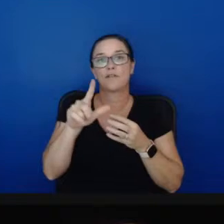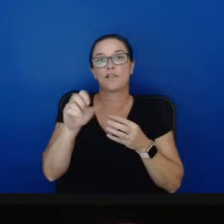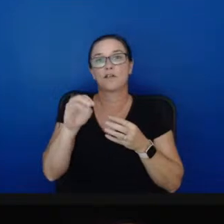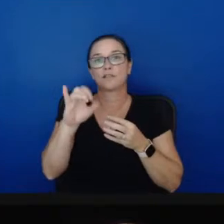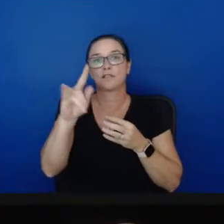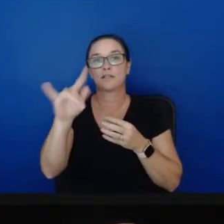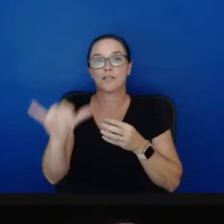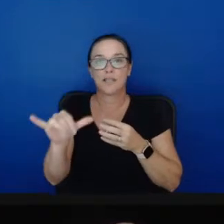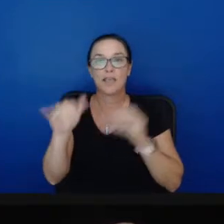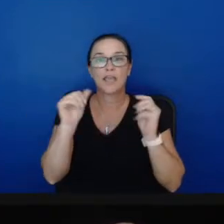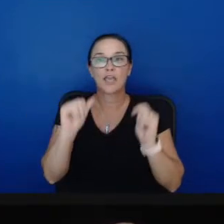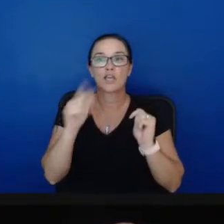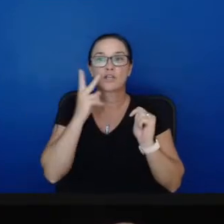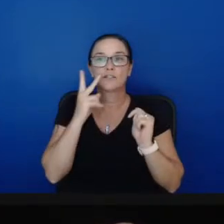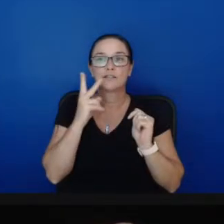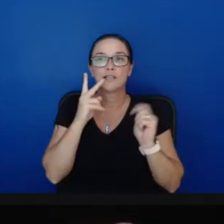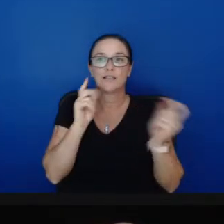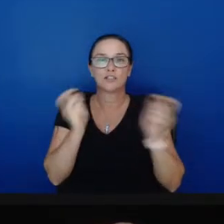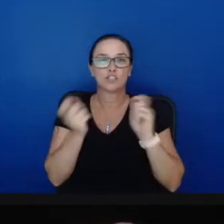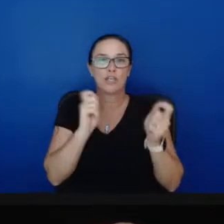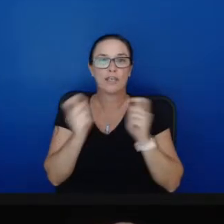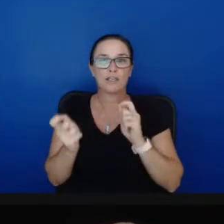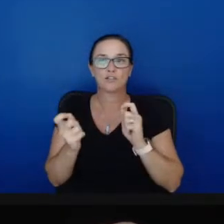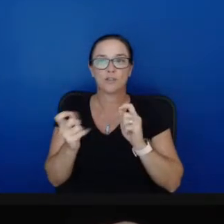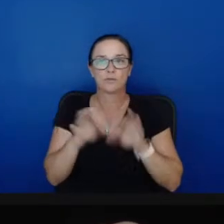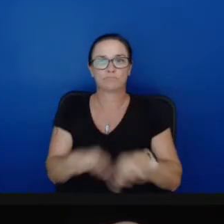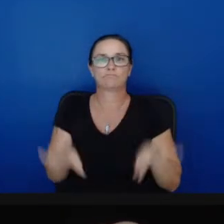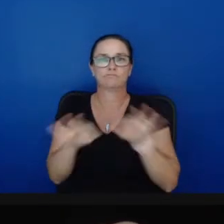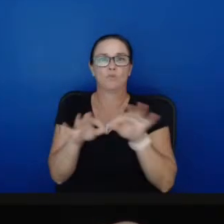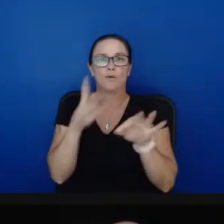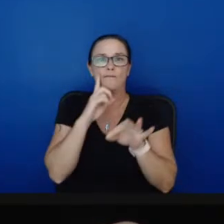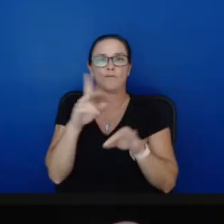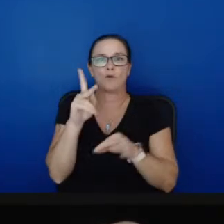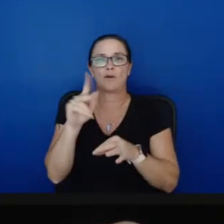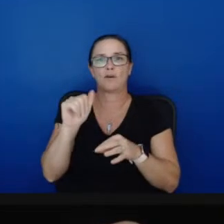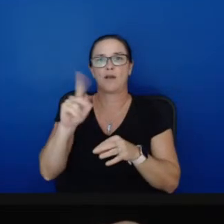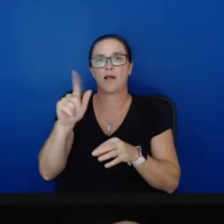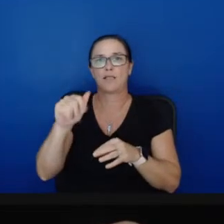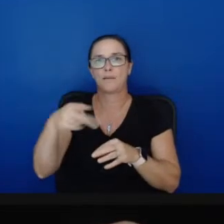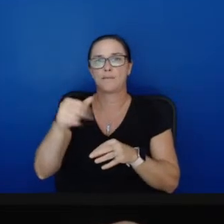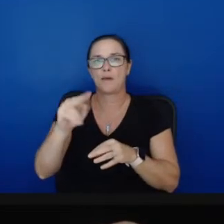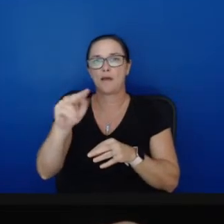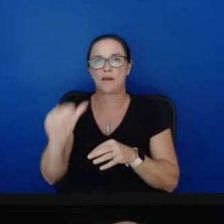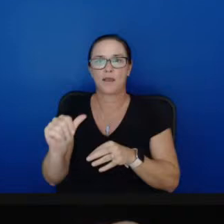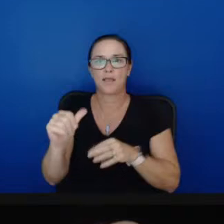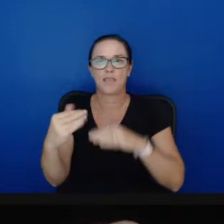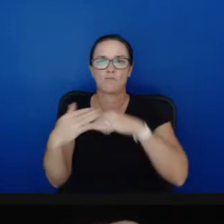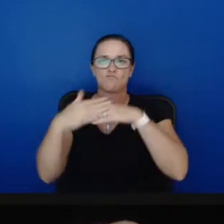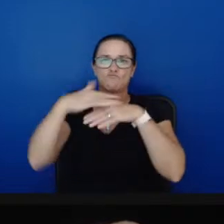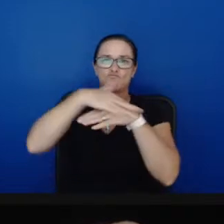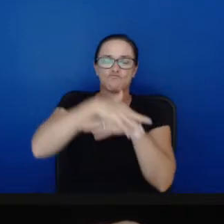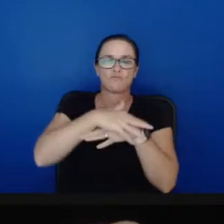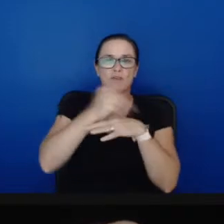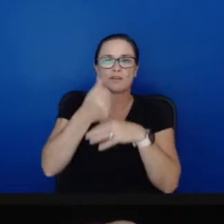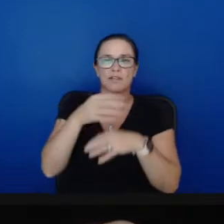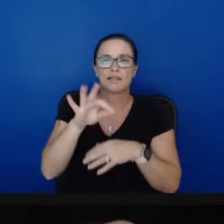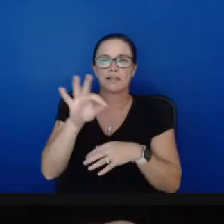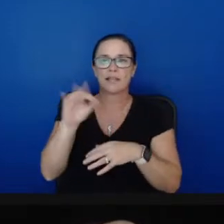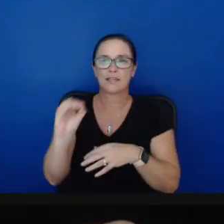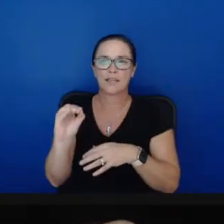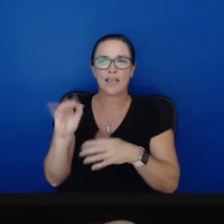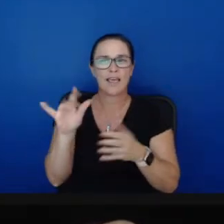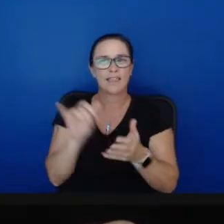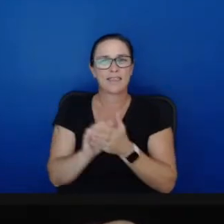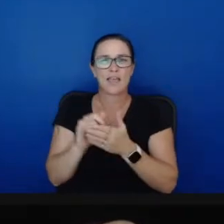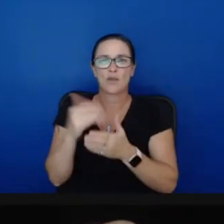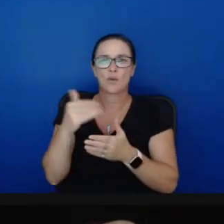Kalapana that was covered by lava in 1990. Right, and that destruction in Kalapana of a Hawaiian community,